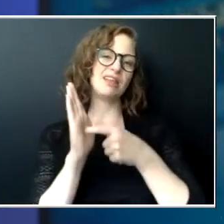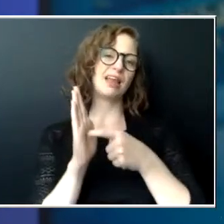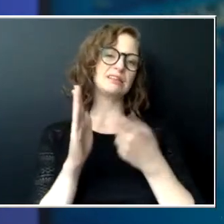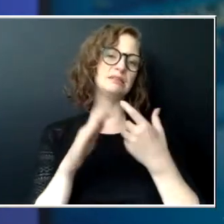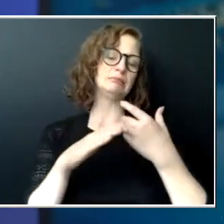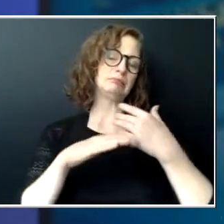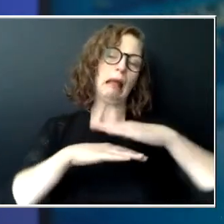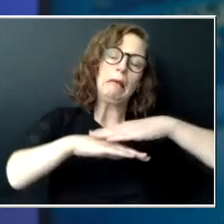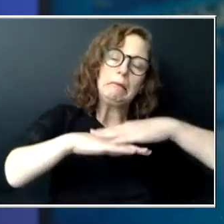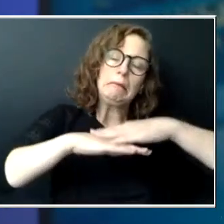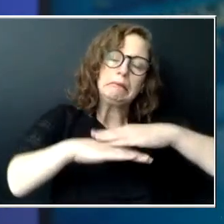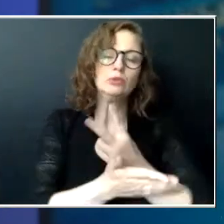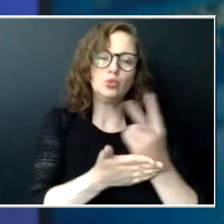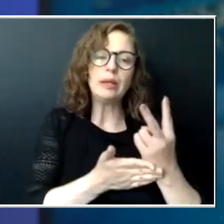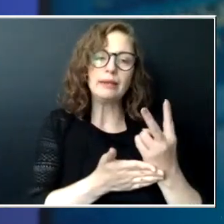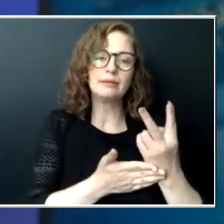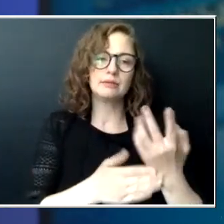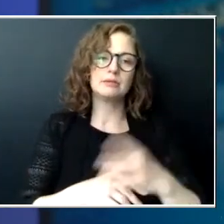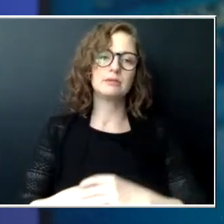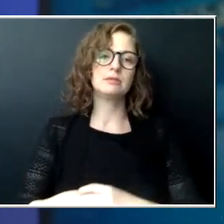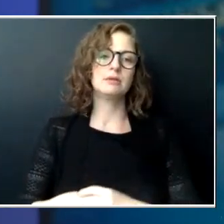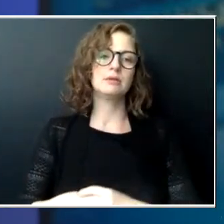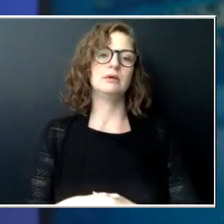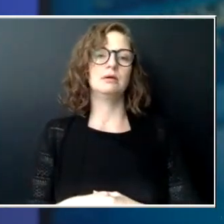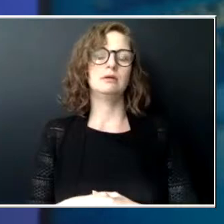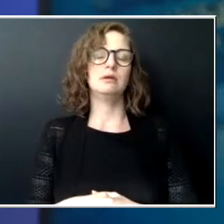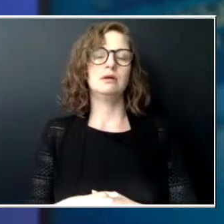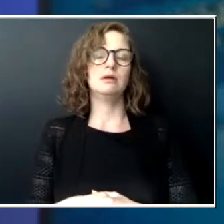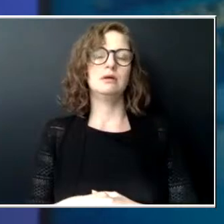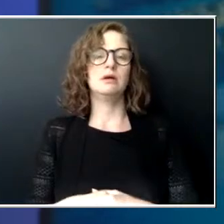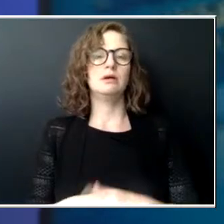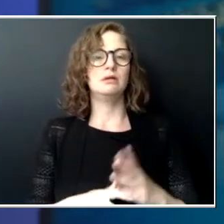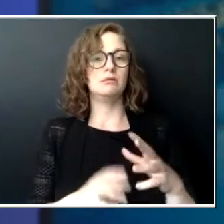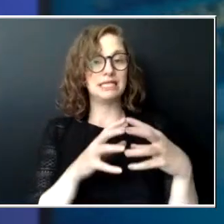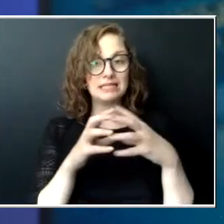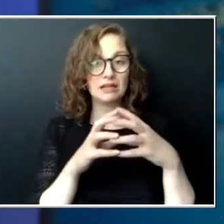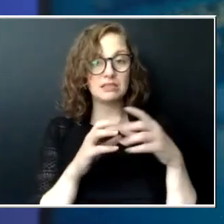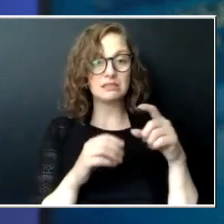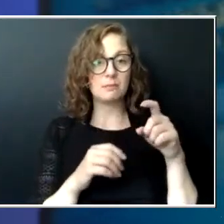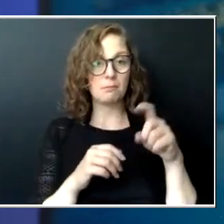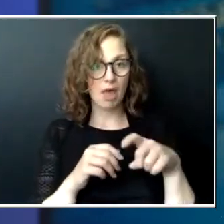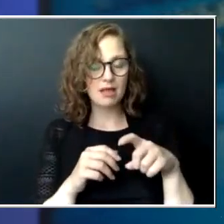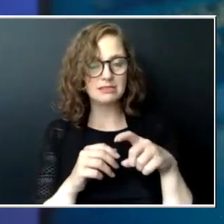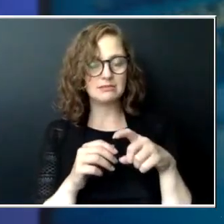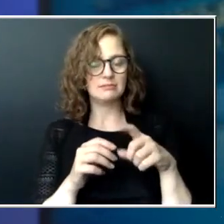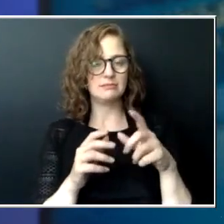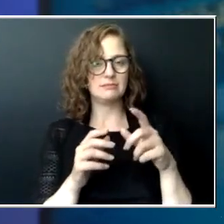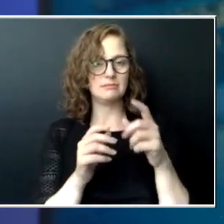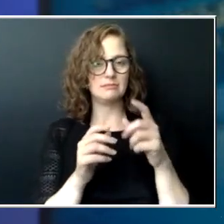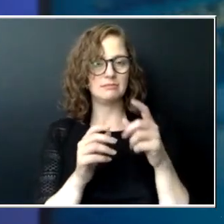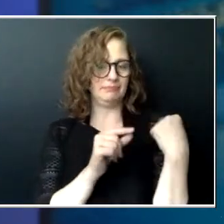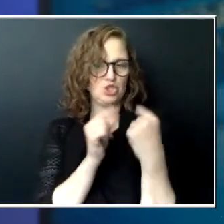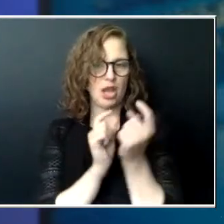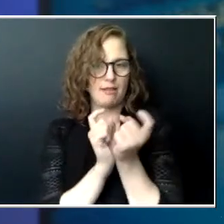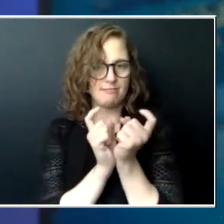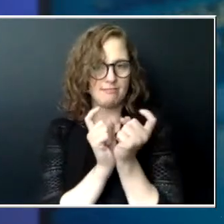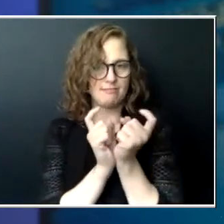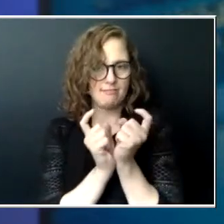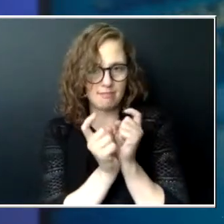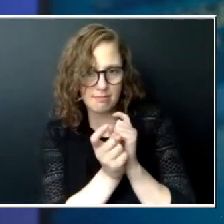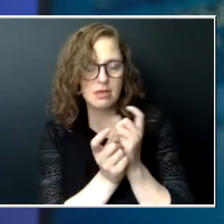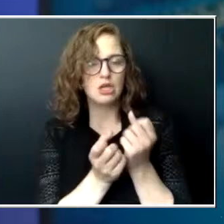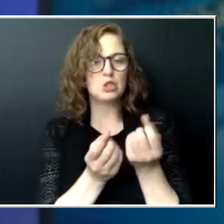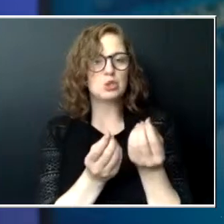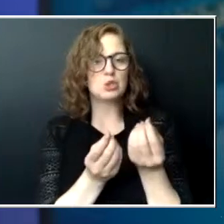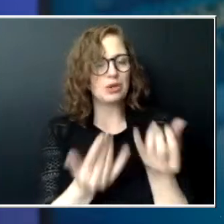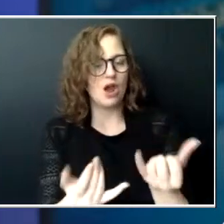but around a 2-week process where those cells have to get genetically modified. So now they can see the cancer better. And